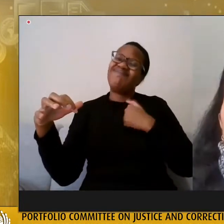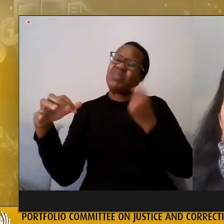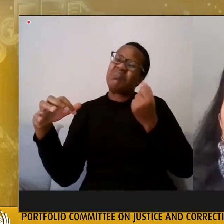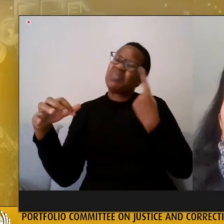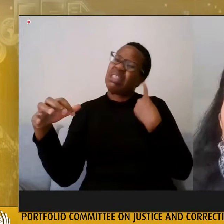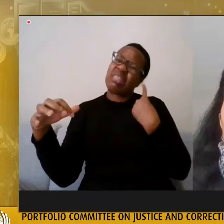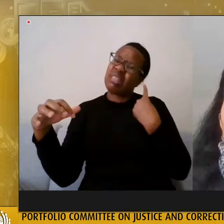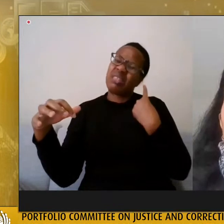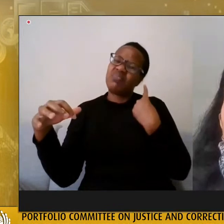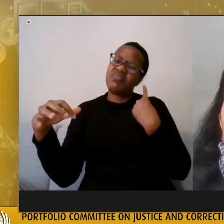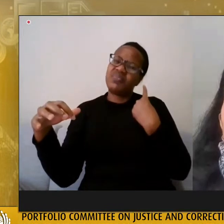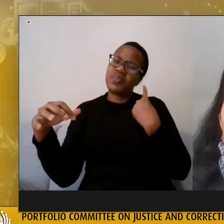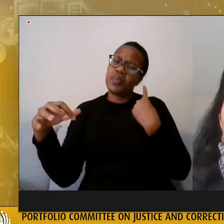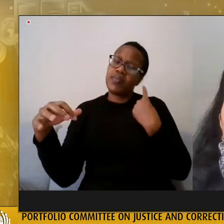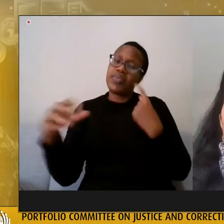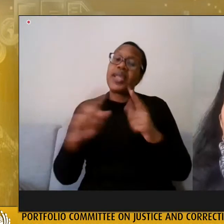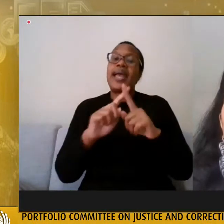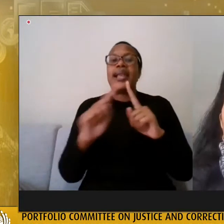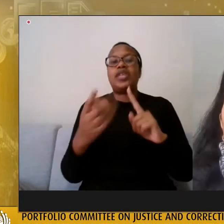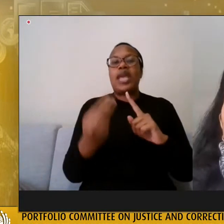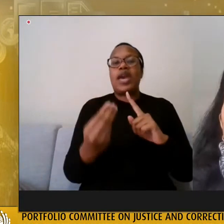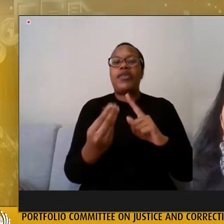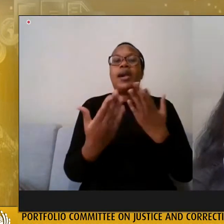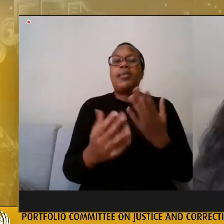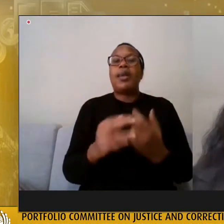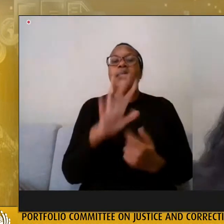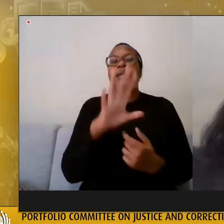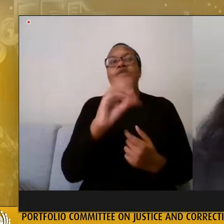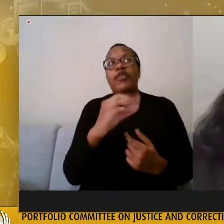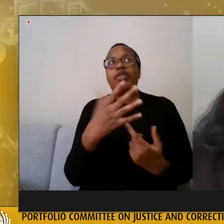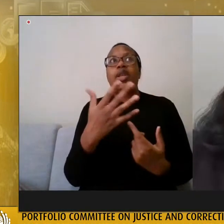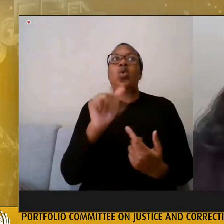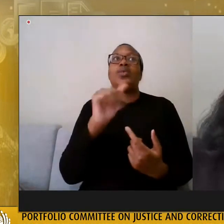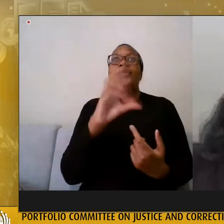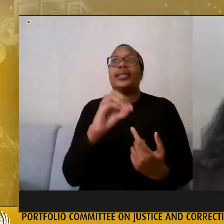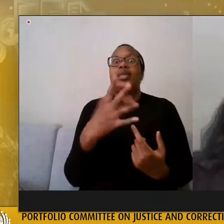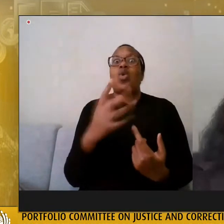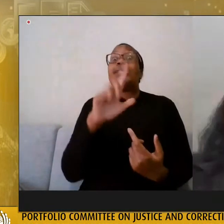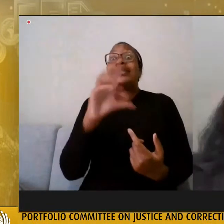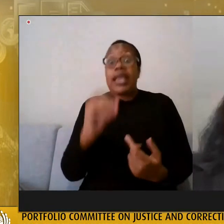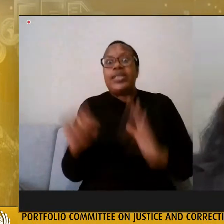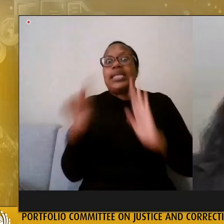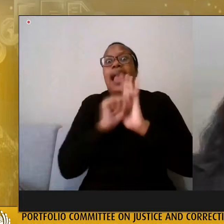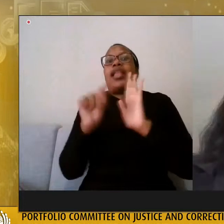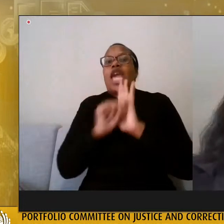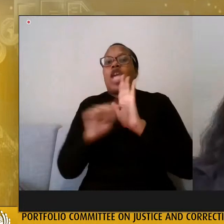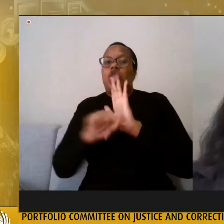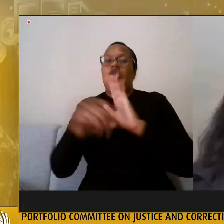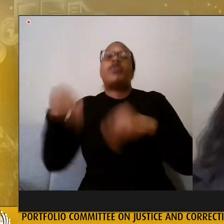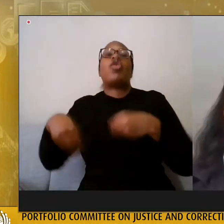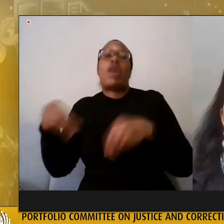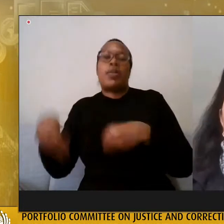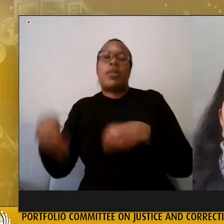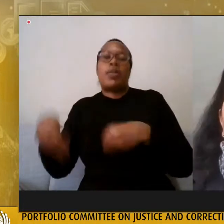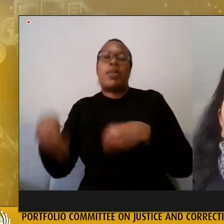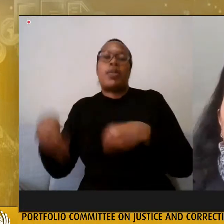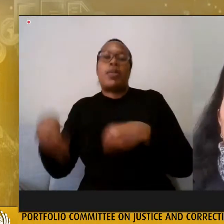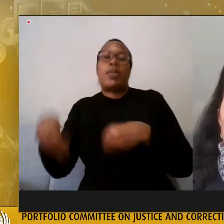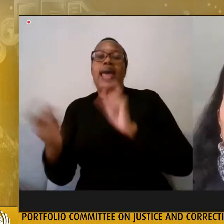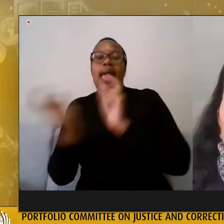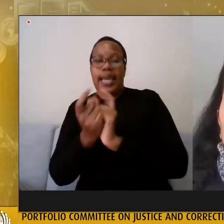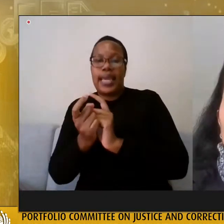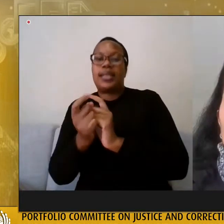you have maybe 50 or 60 or 70 or 80 allegations of corruption against the members of the